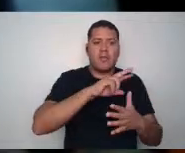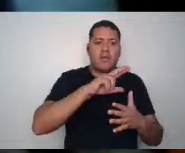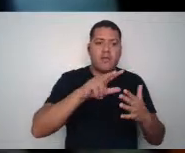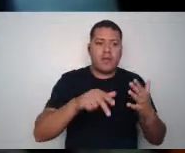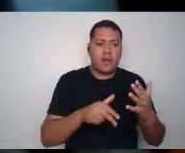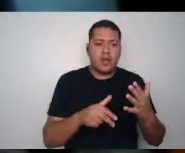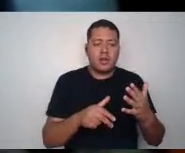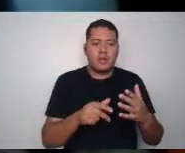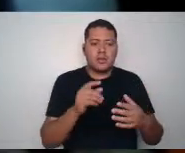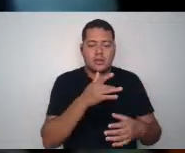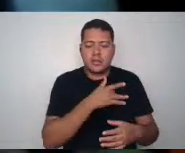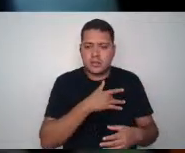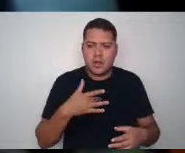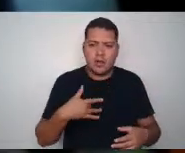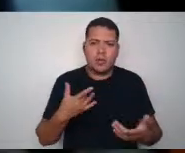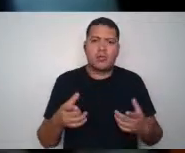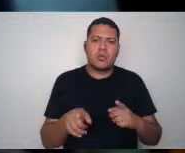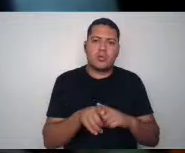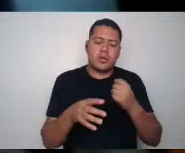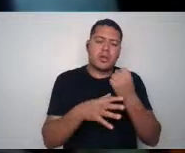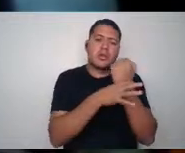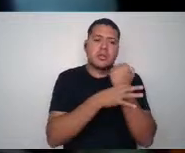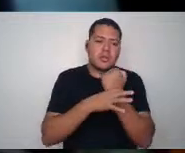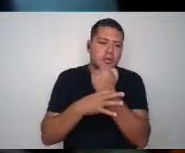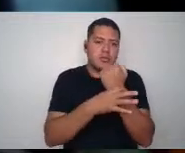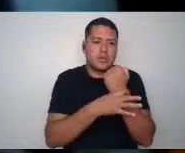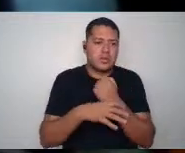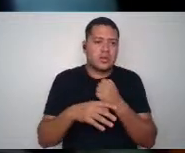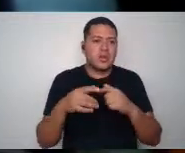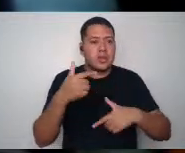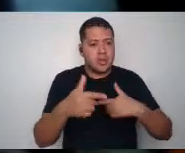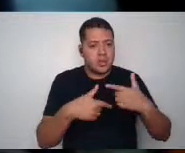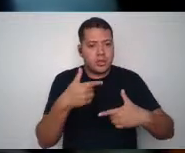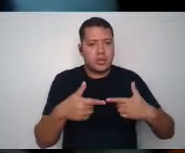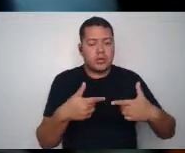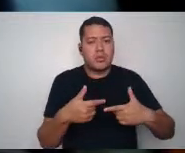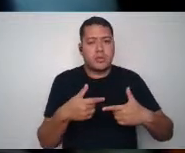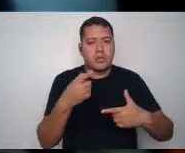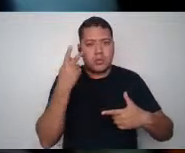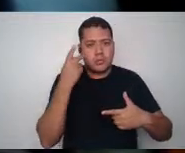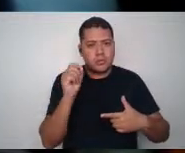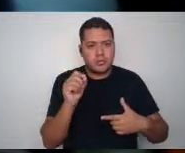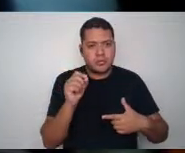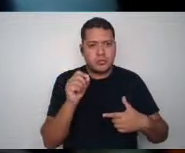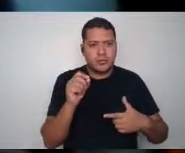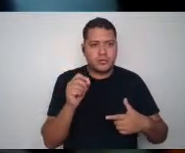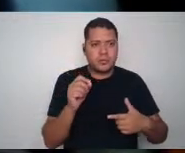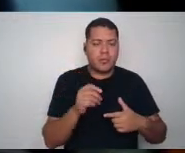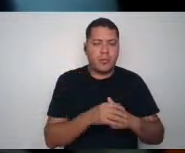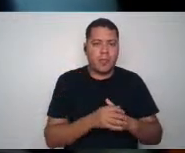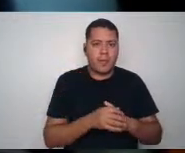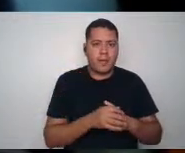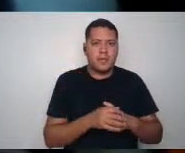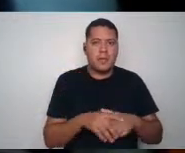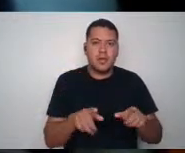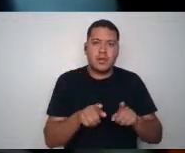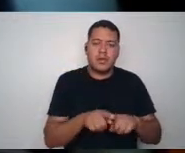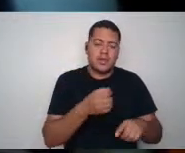And many other issues have arisen in relation to safety for the